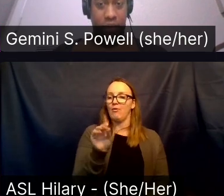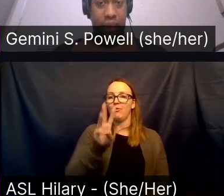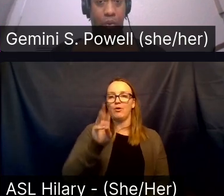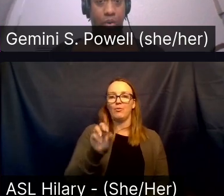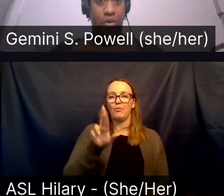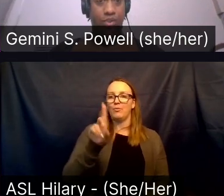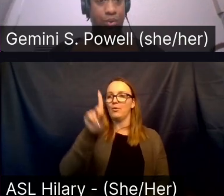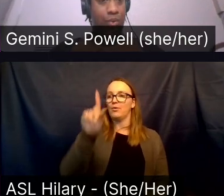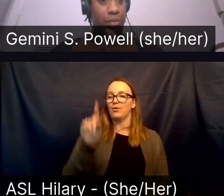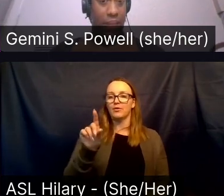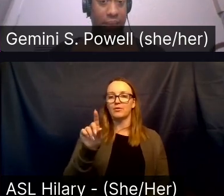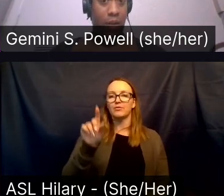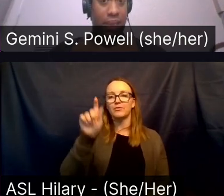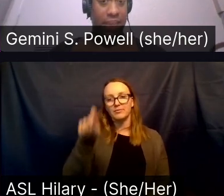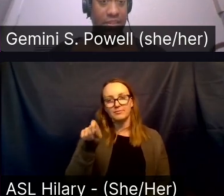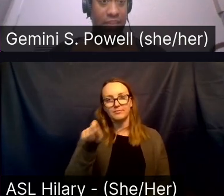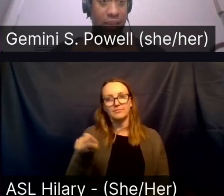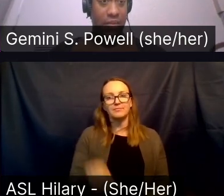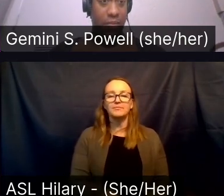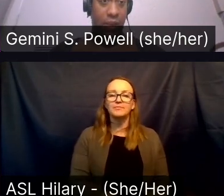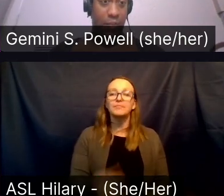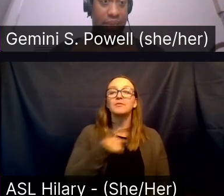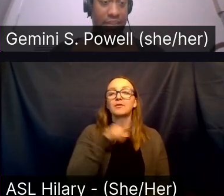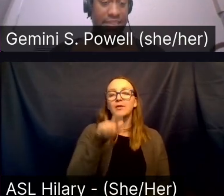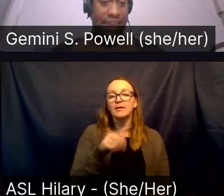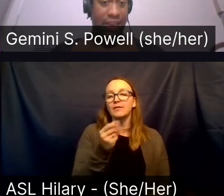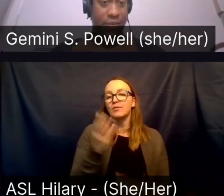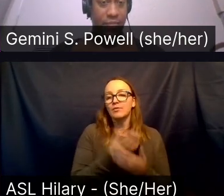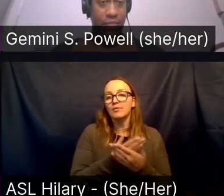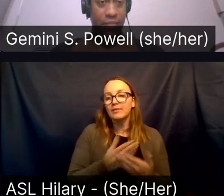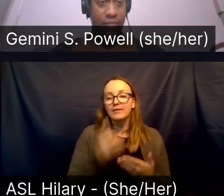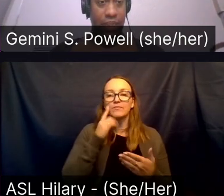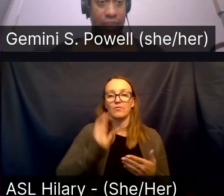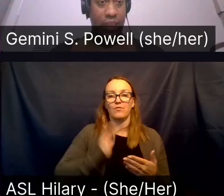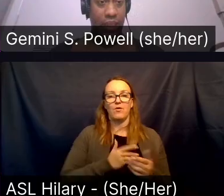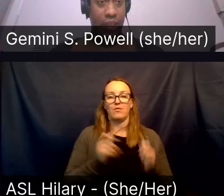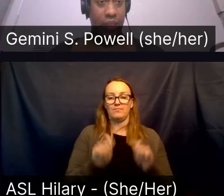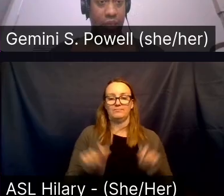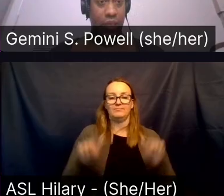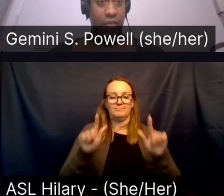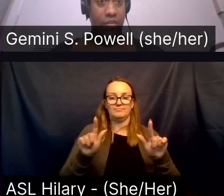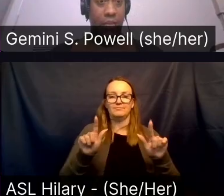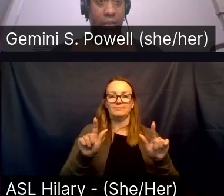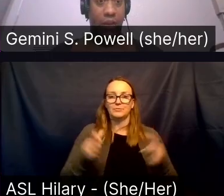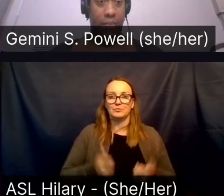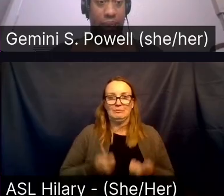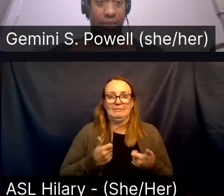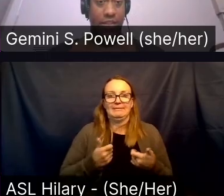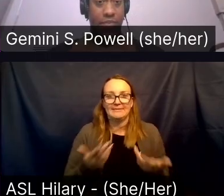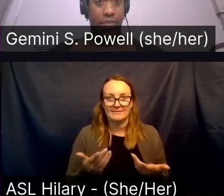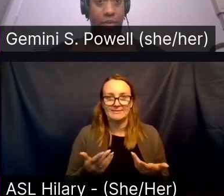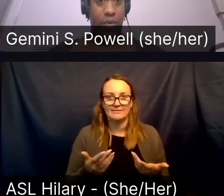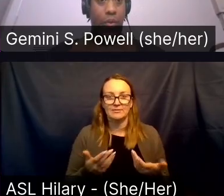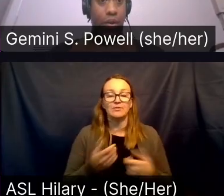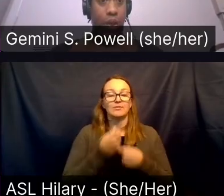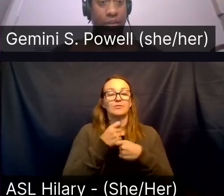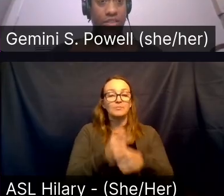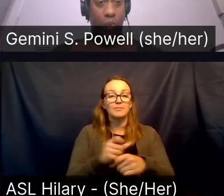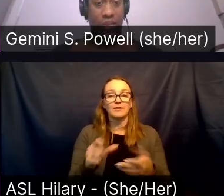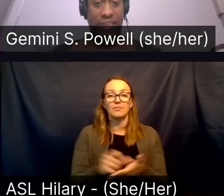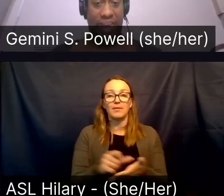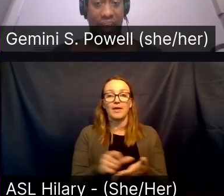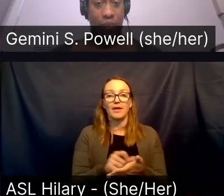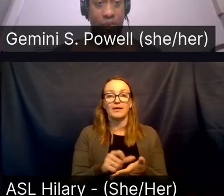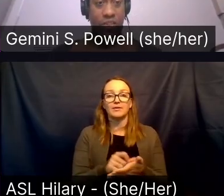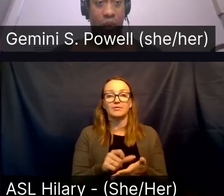ingredients in order to make our page stick, make our page stand. To make our page, we're going